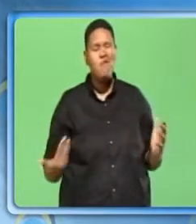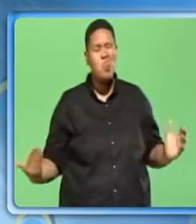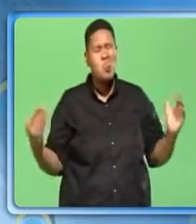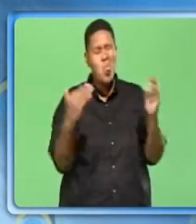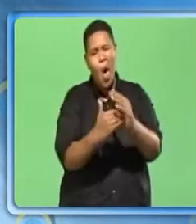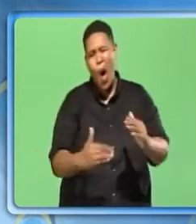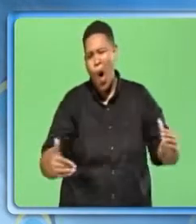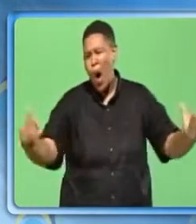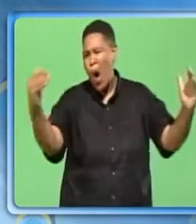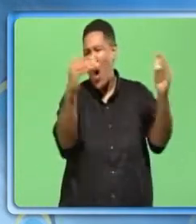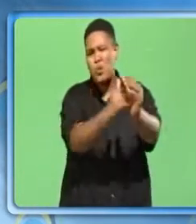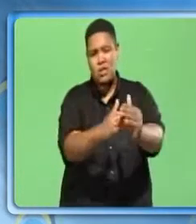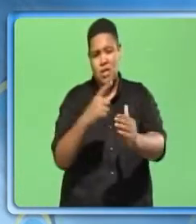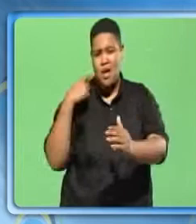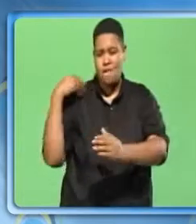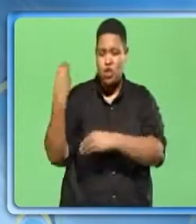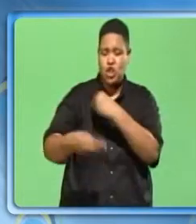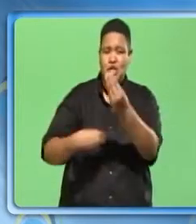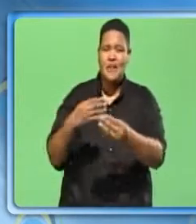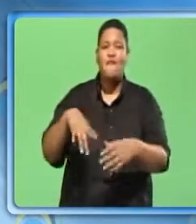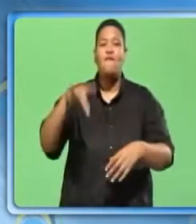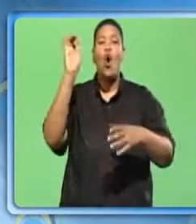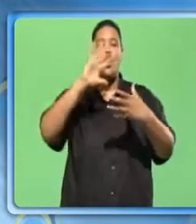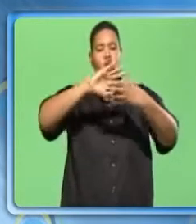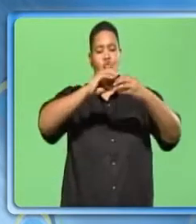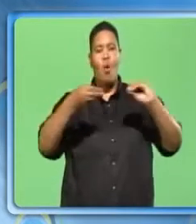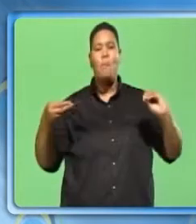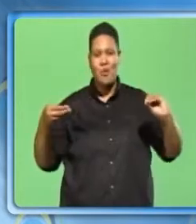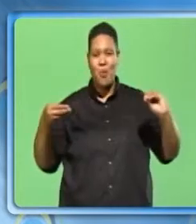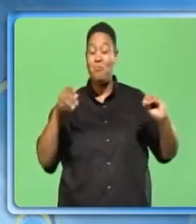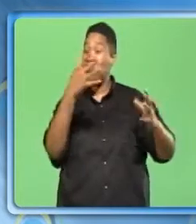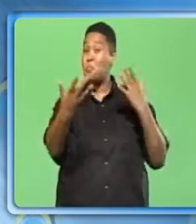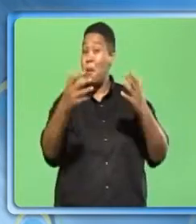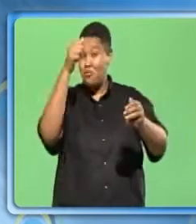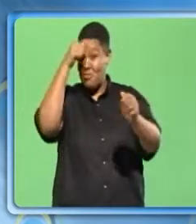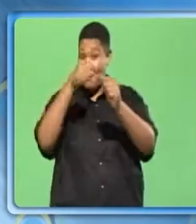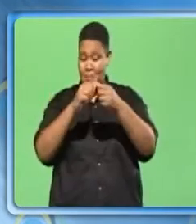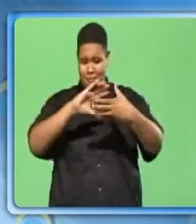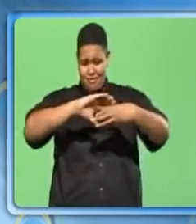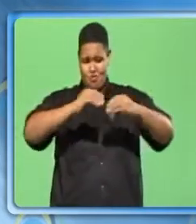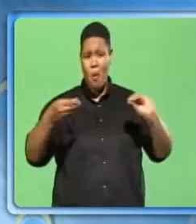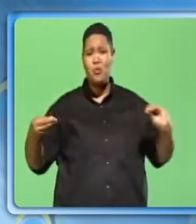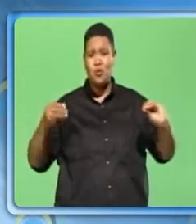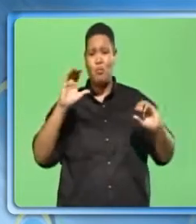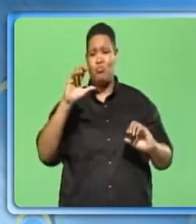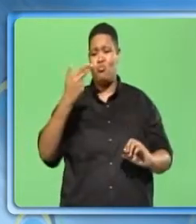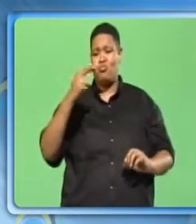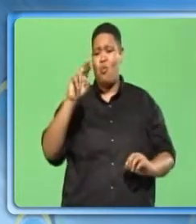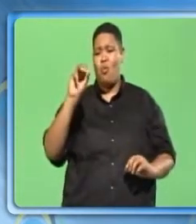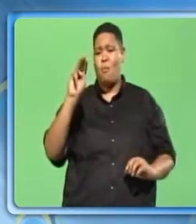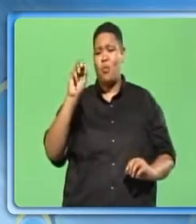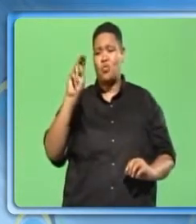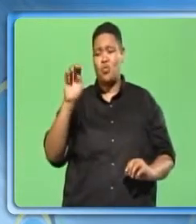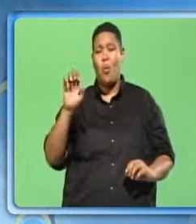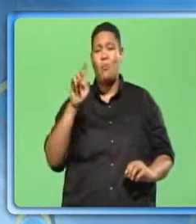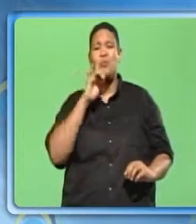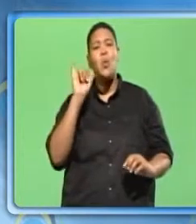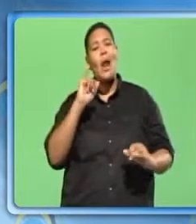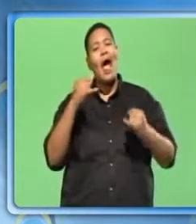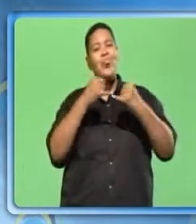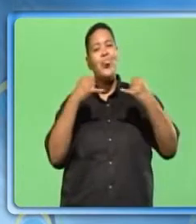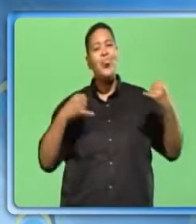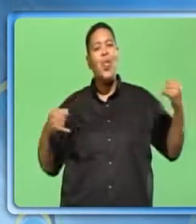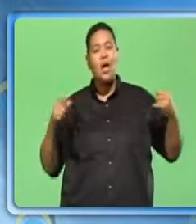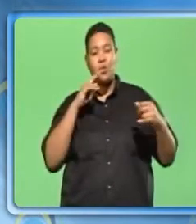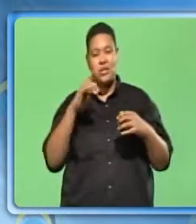of genes found in chromosomes. You may recall that a chromosome is a thread-like structure which carries genes in